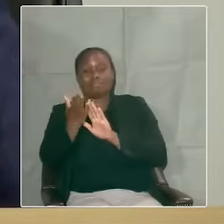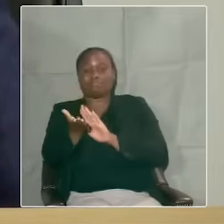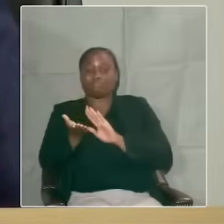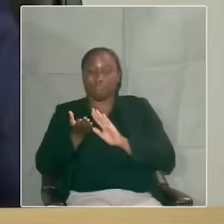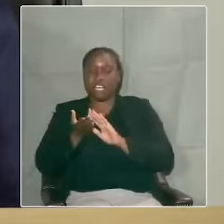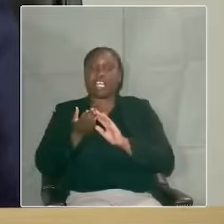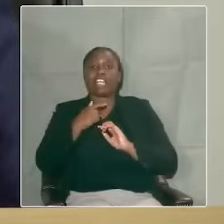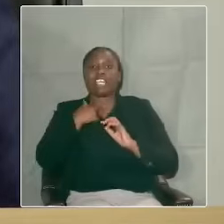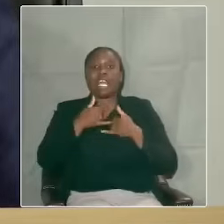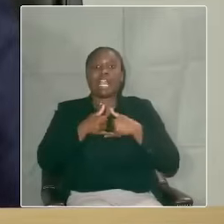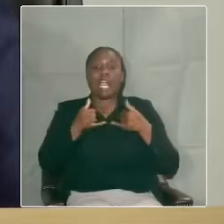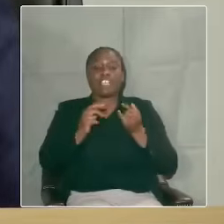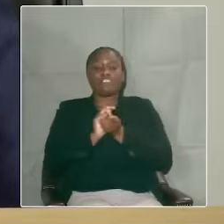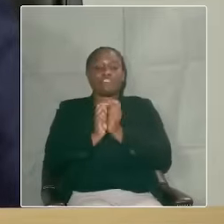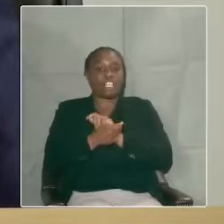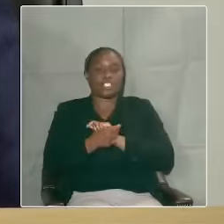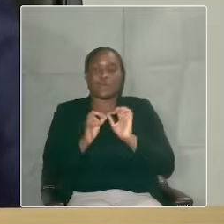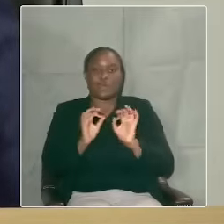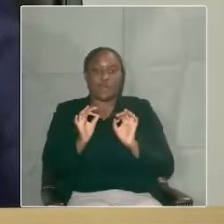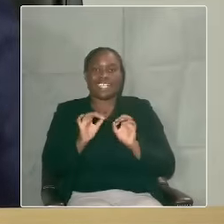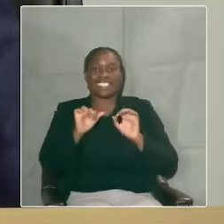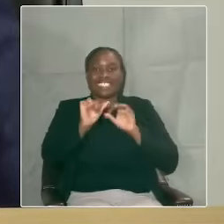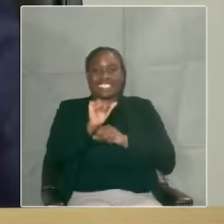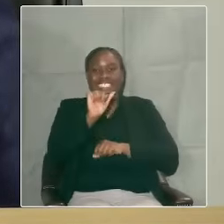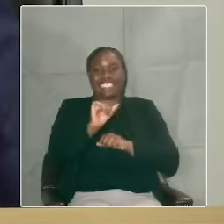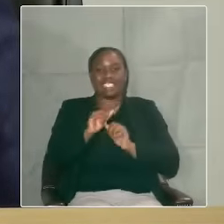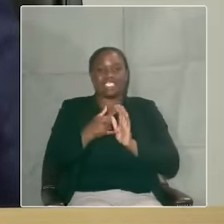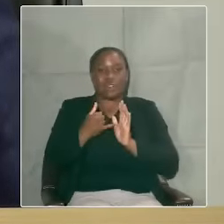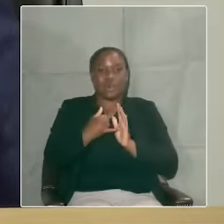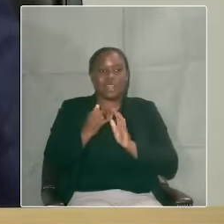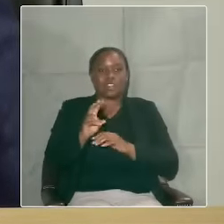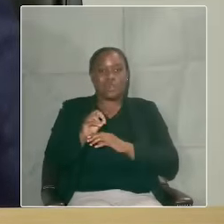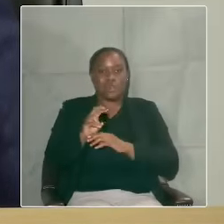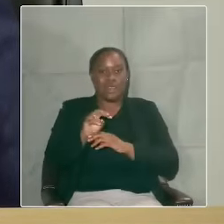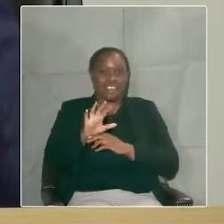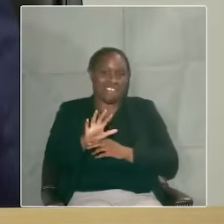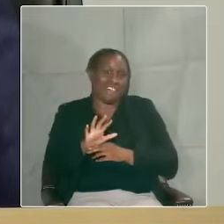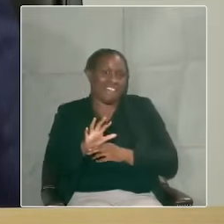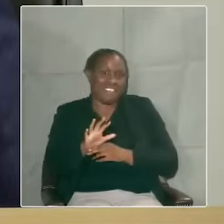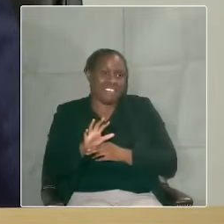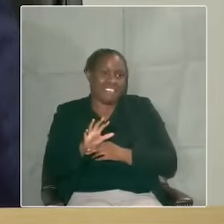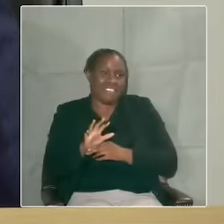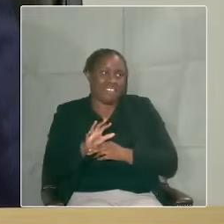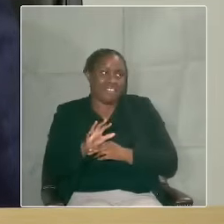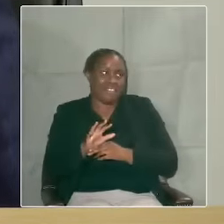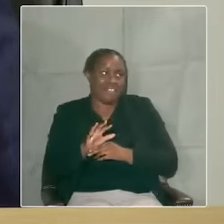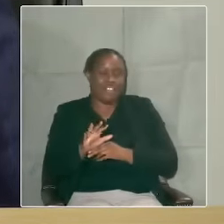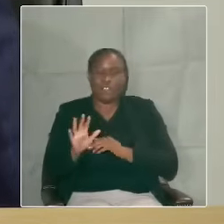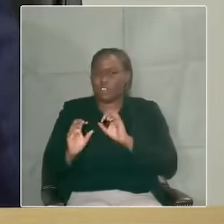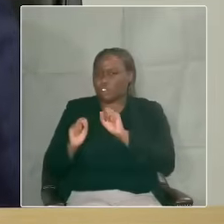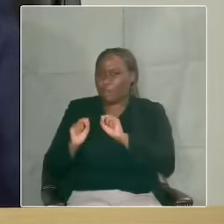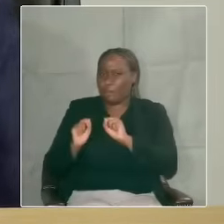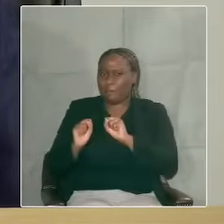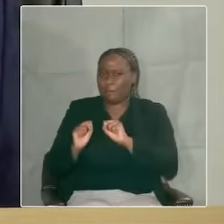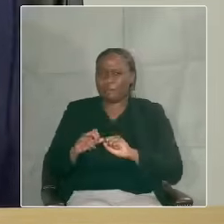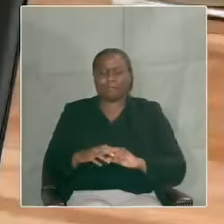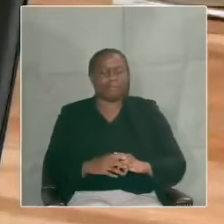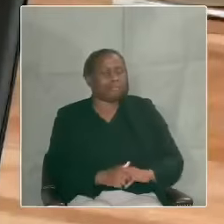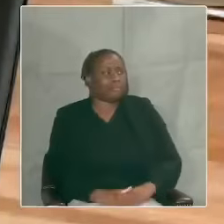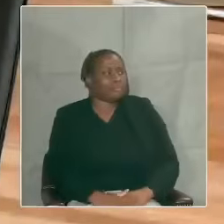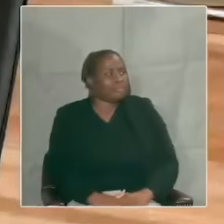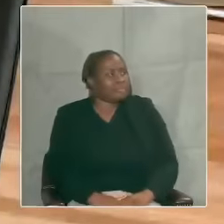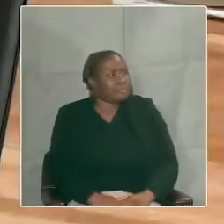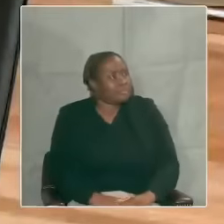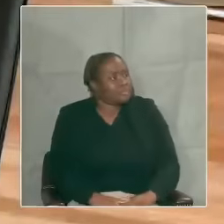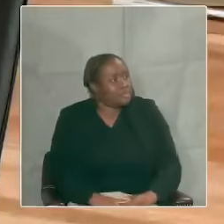due date, which was the 16th of January 2025. If I can ask you to stop there, do